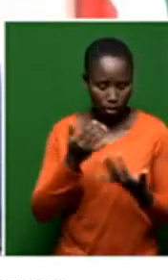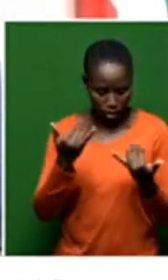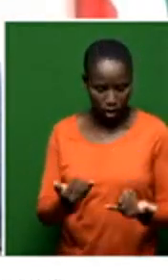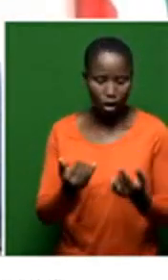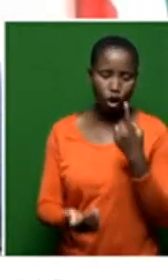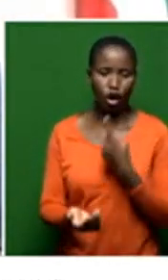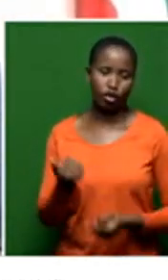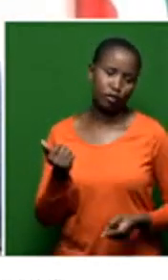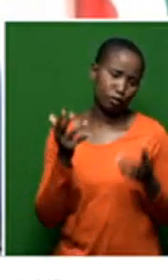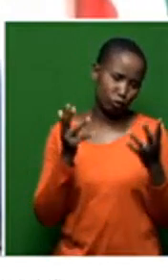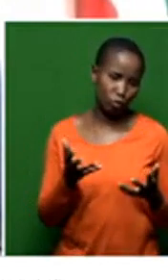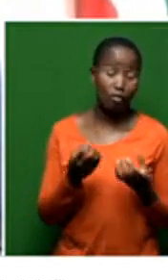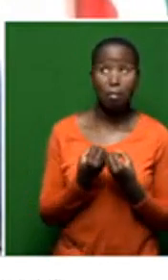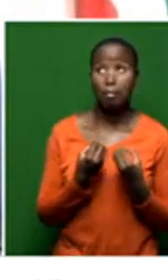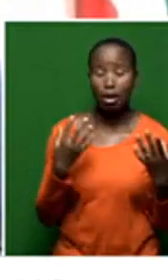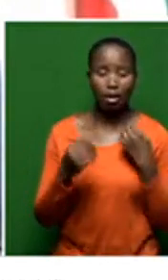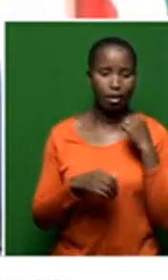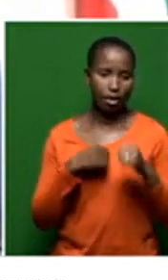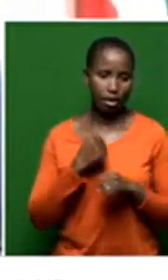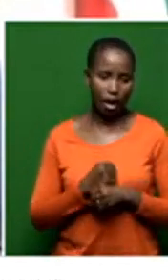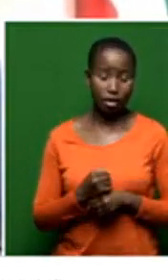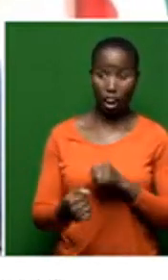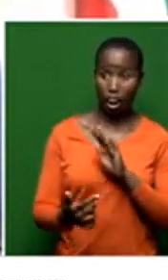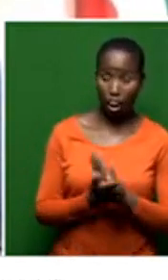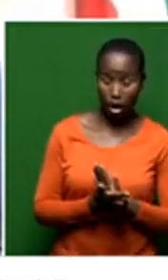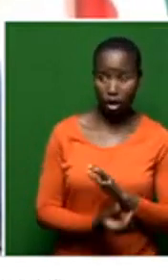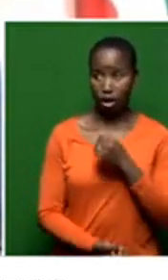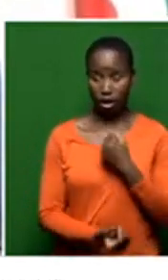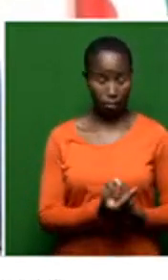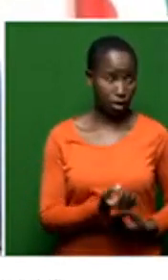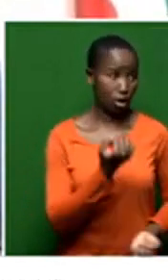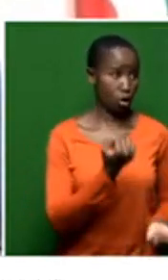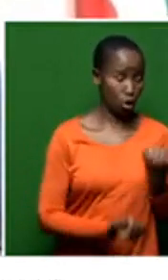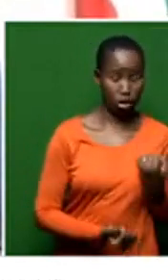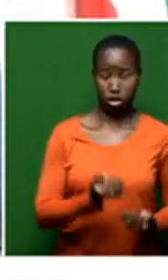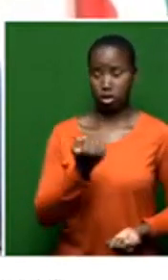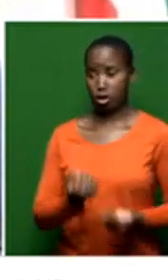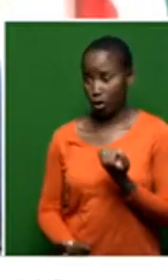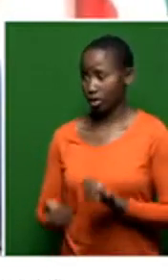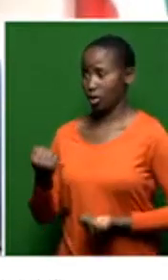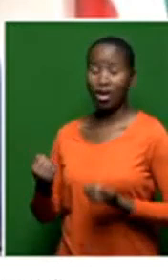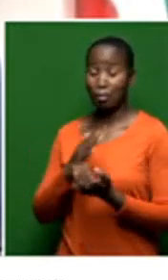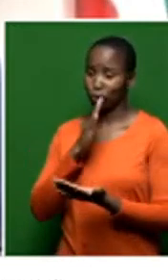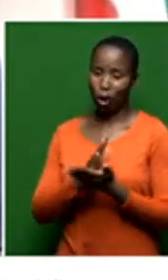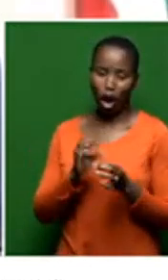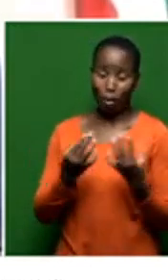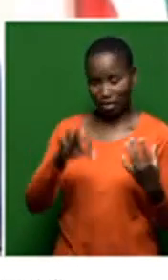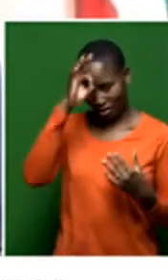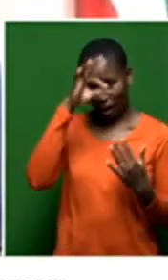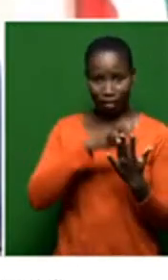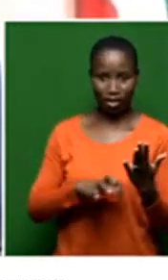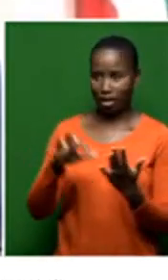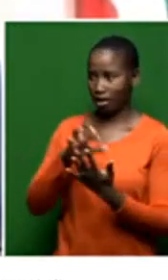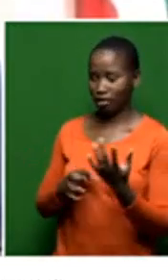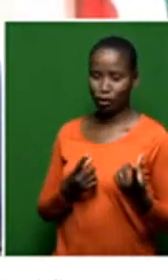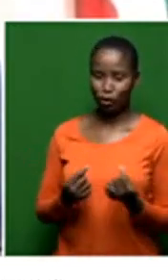today, after so many years, so many legal hurdles. I don't know how many affidavits I've disposed. So it's a reality